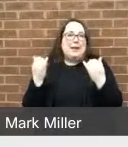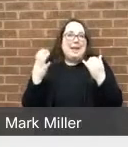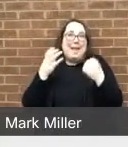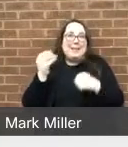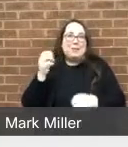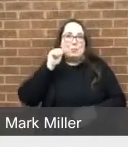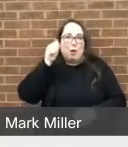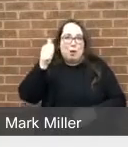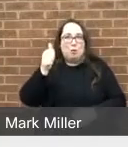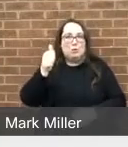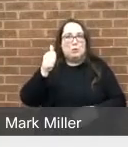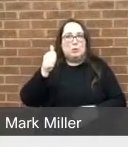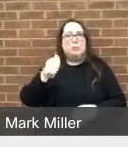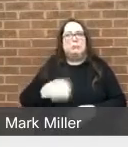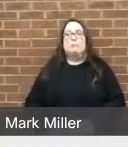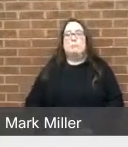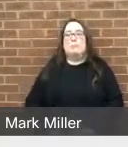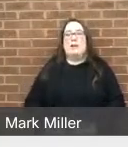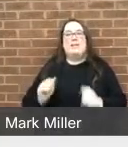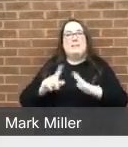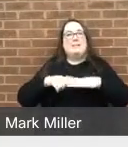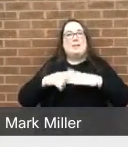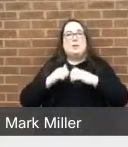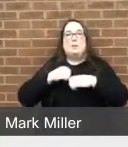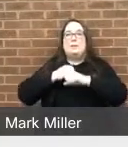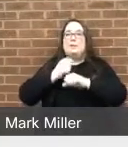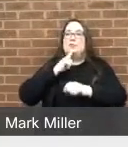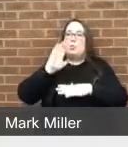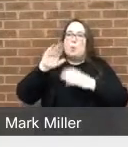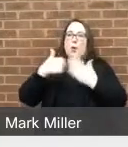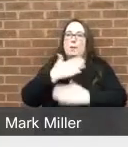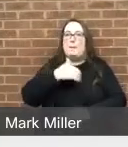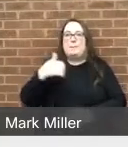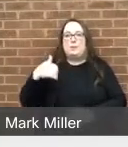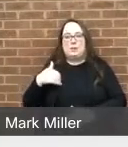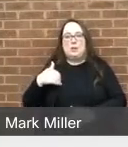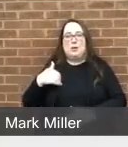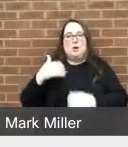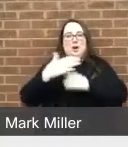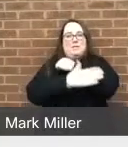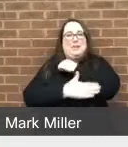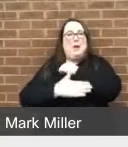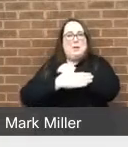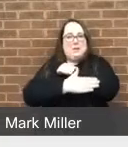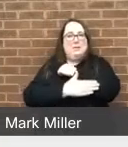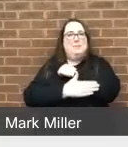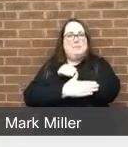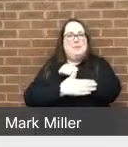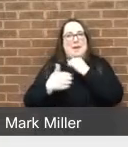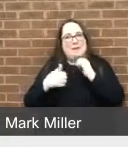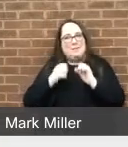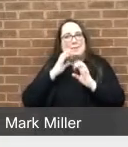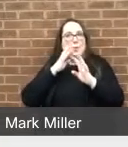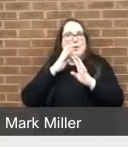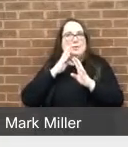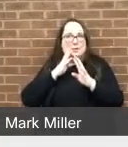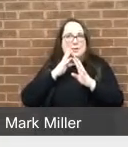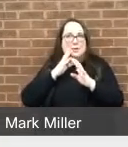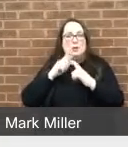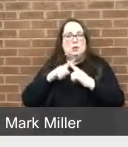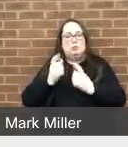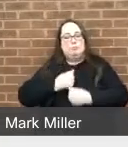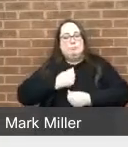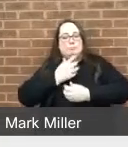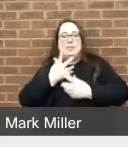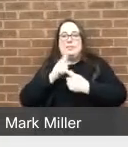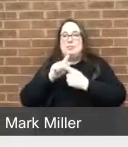tomorrow. And that starts with ensuring all members of our county have that voice to invoke the